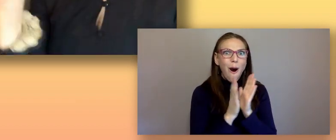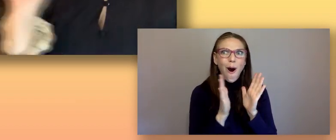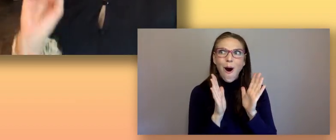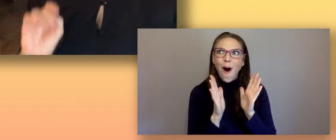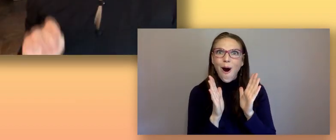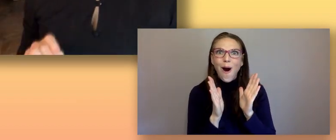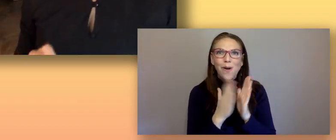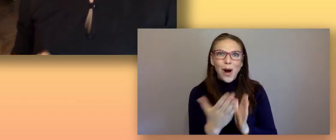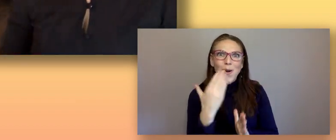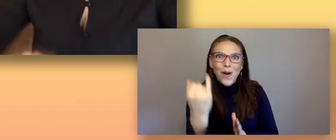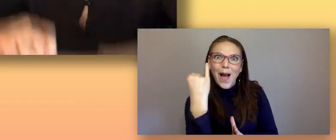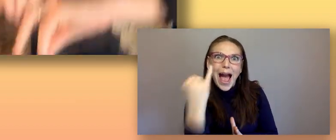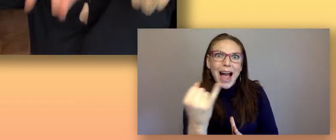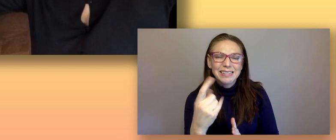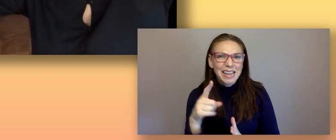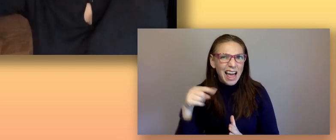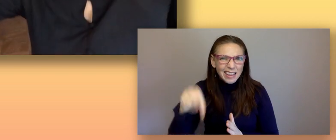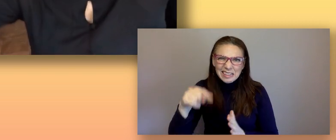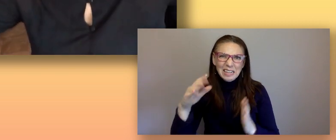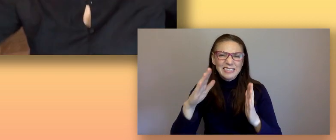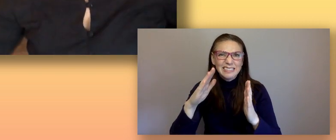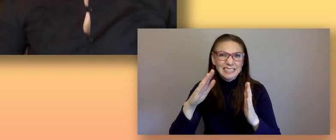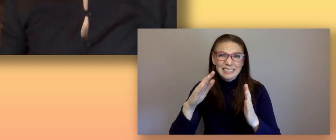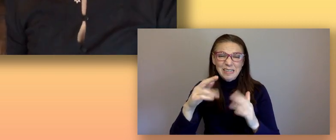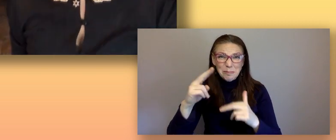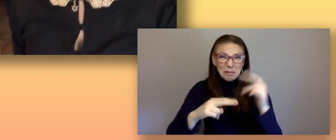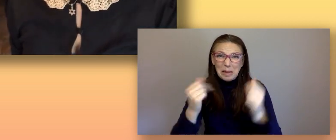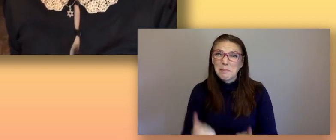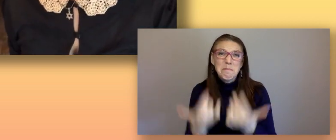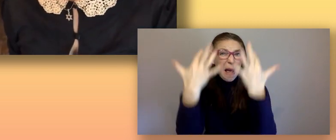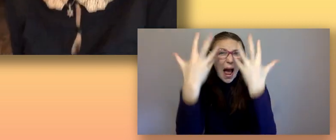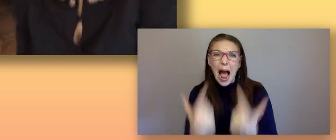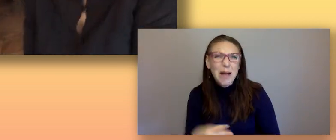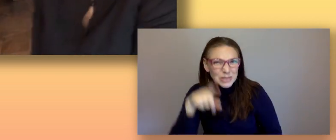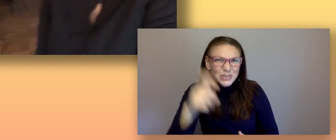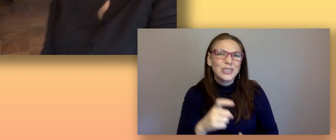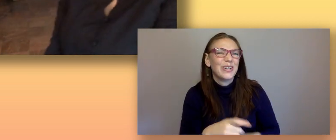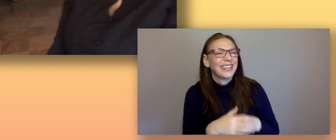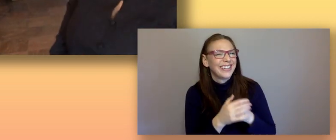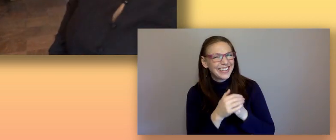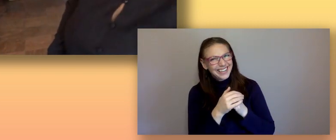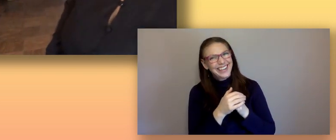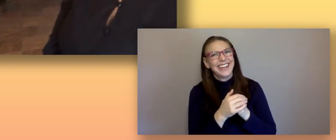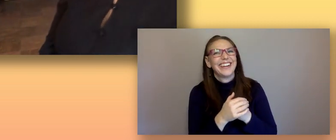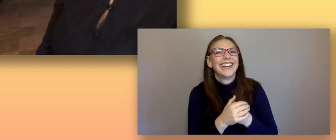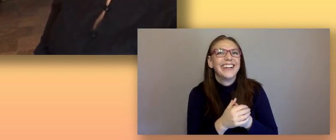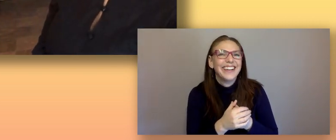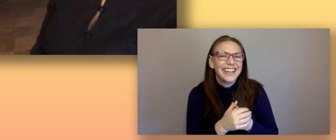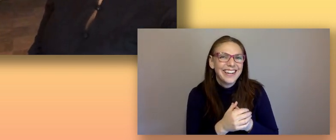Now there's a solution. We can just burn the place down.